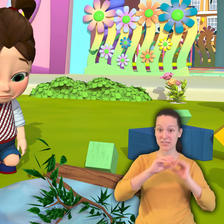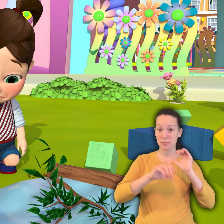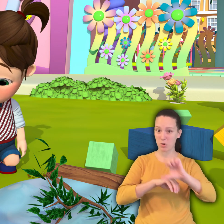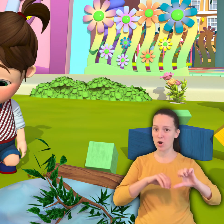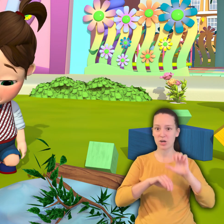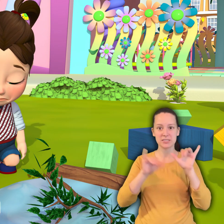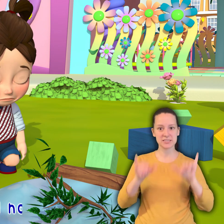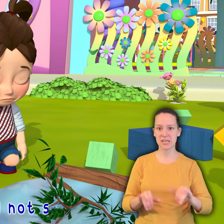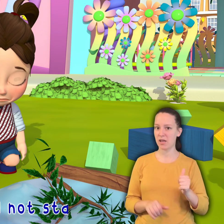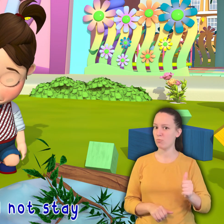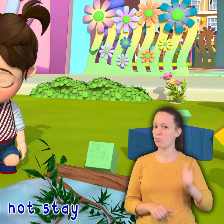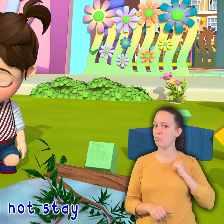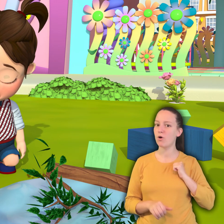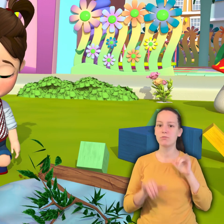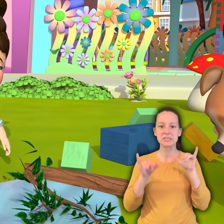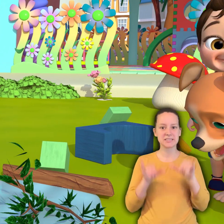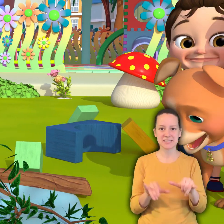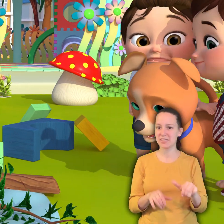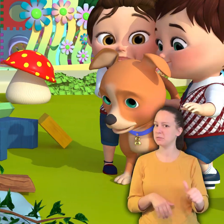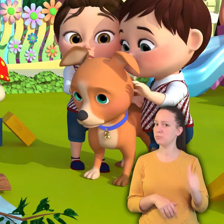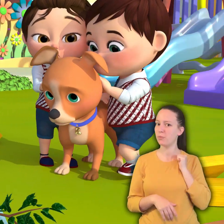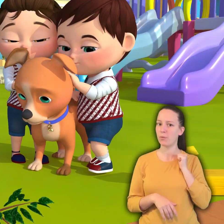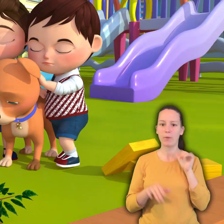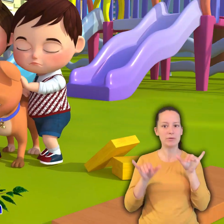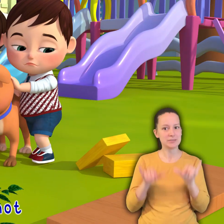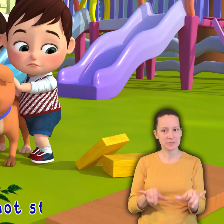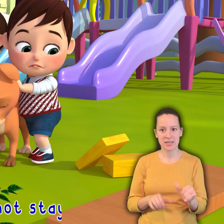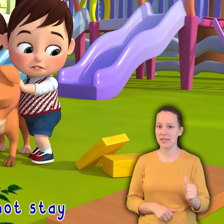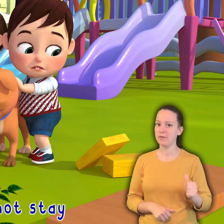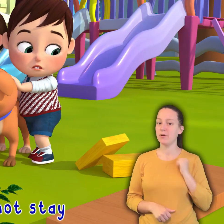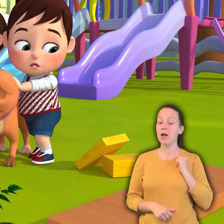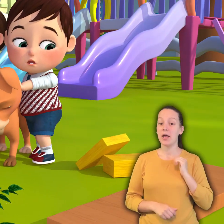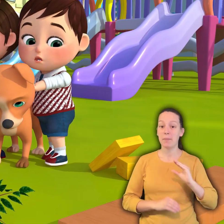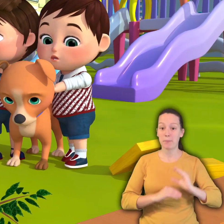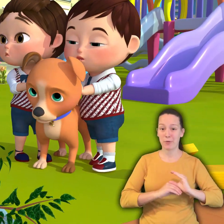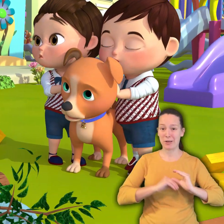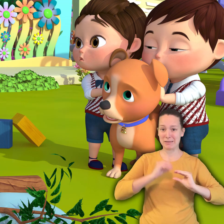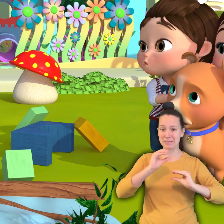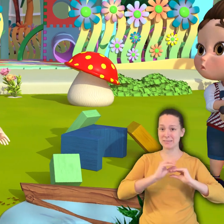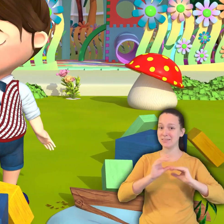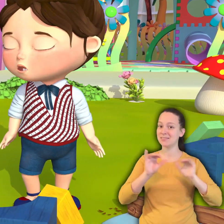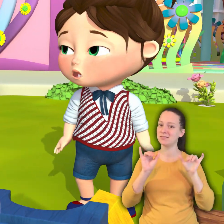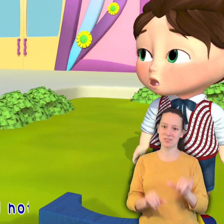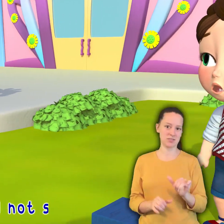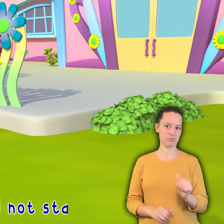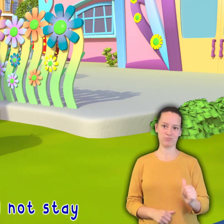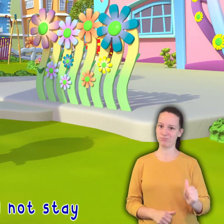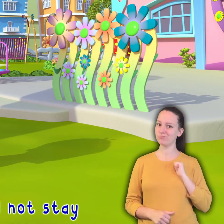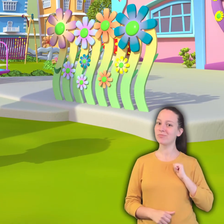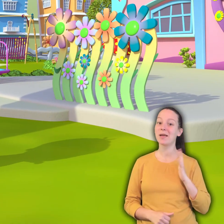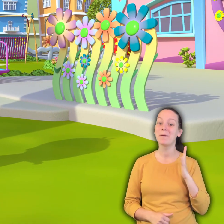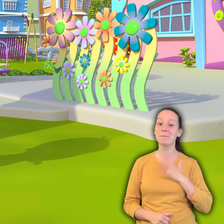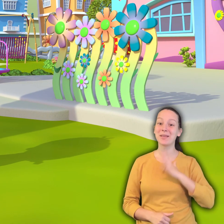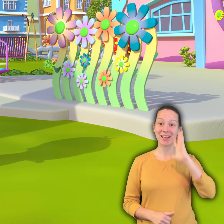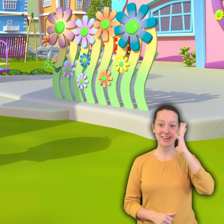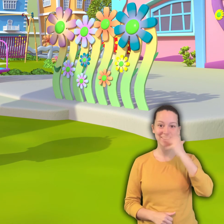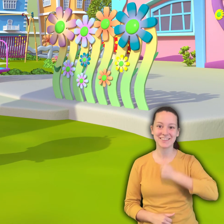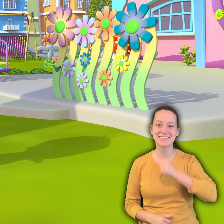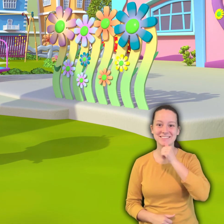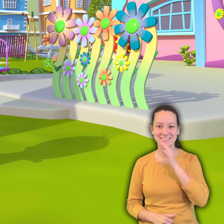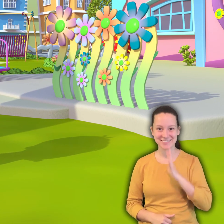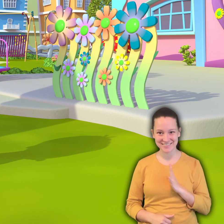bricks and water will not stay will not stay will not stay bricks and mortar will not stay